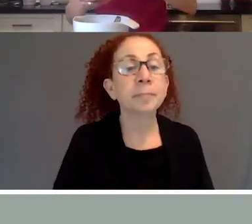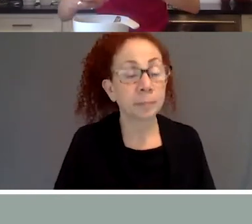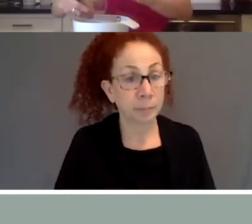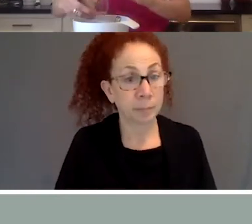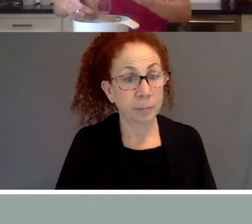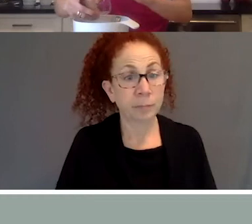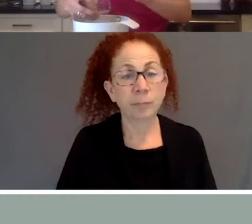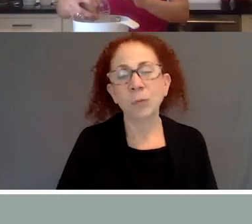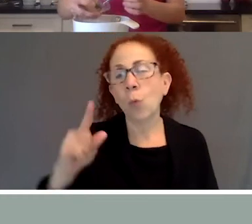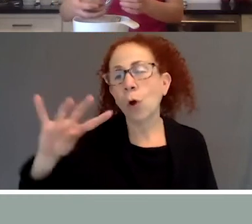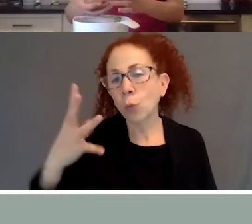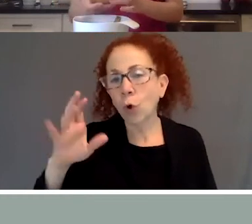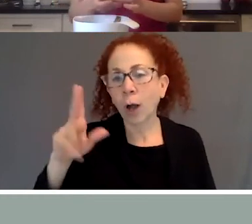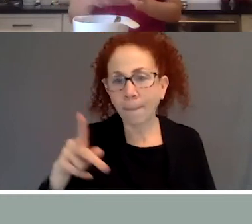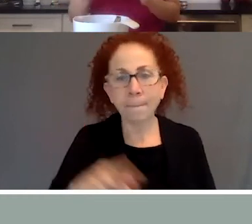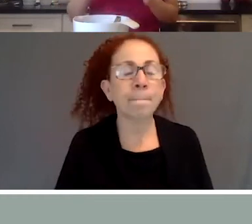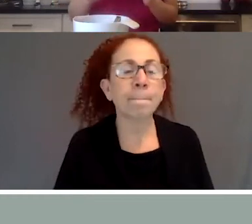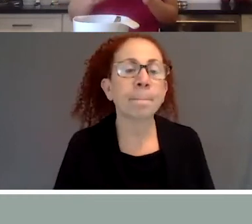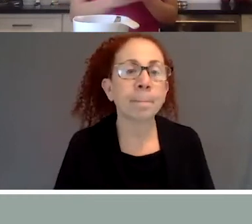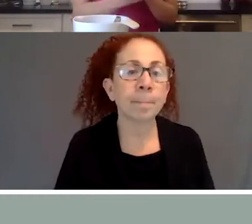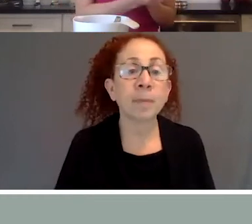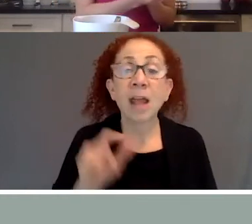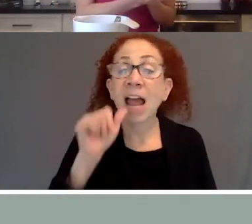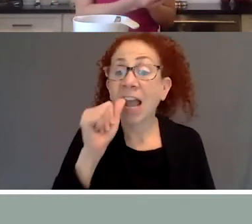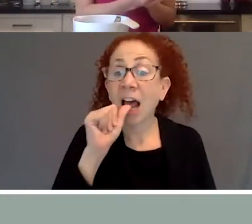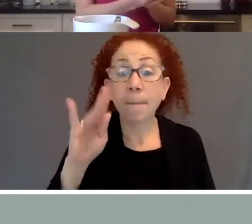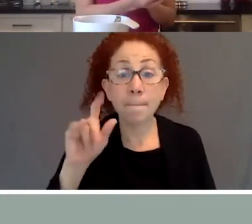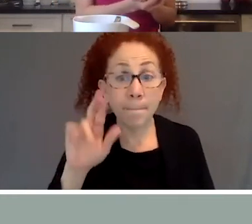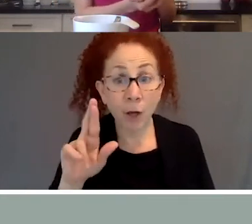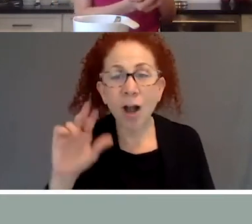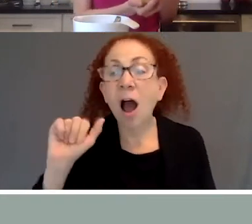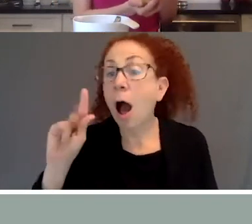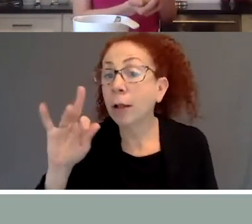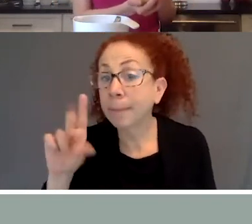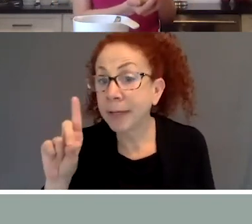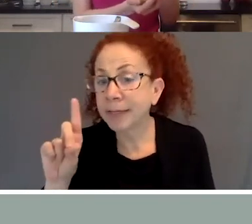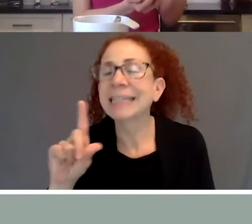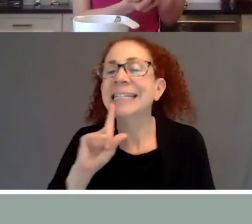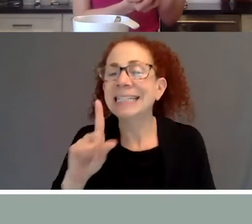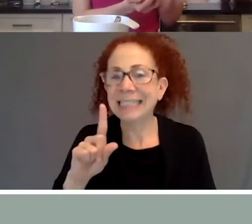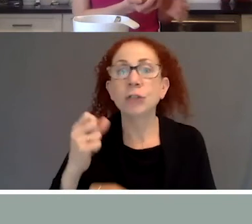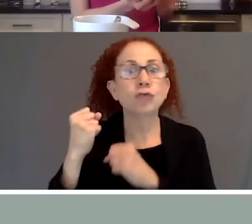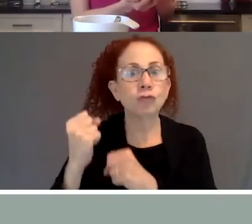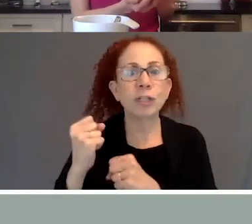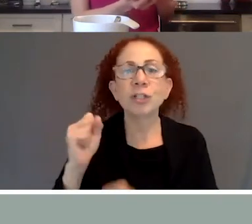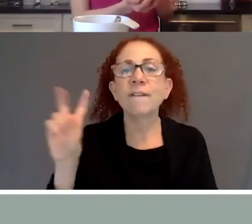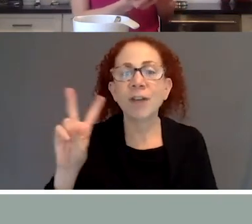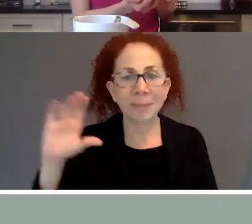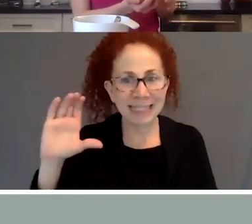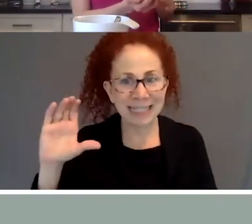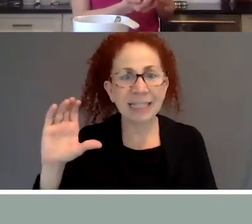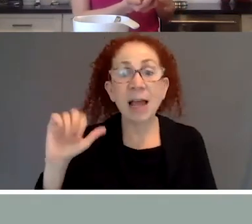add about a quarter cup of that right in. Now, nut butter, specifically almond butter, is rich in vitamin E. So that's